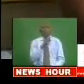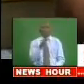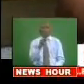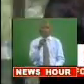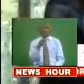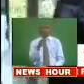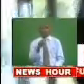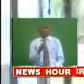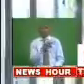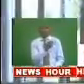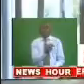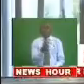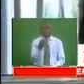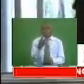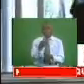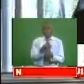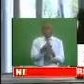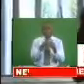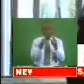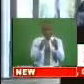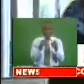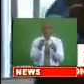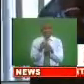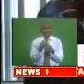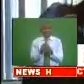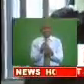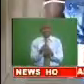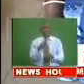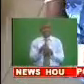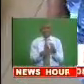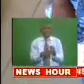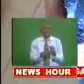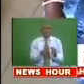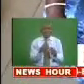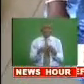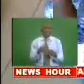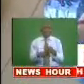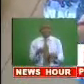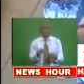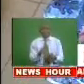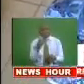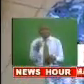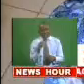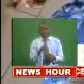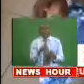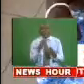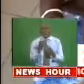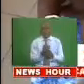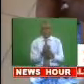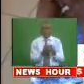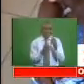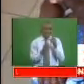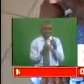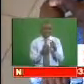for surgery. Four-month-old little Abuaje is also suffering from hydrocephalus. Due to his condition, Kwabena